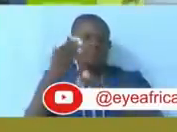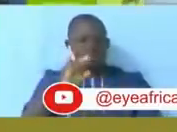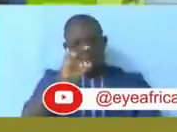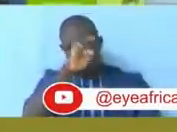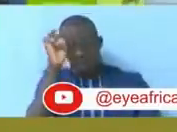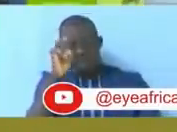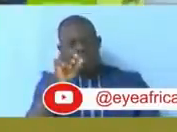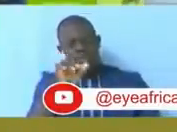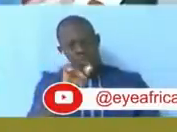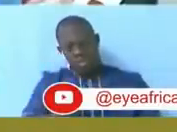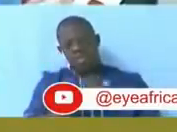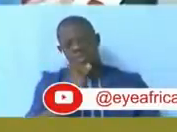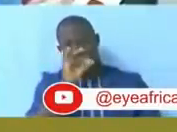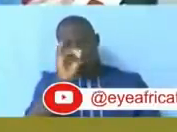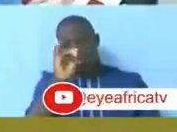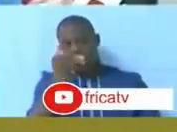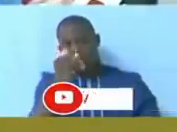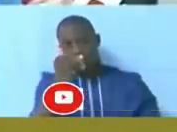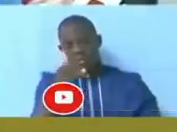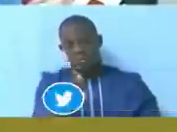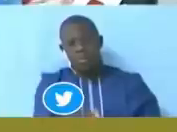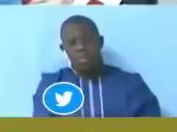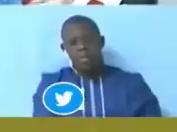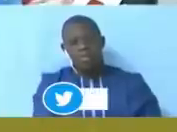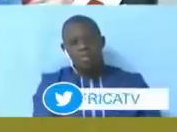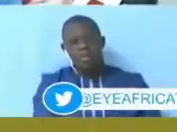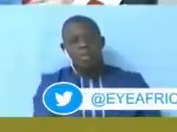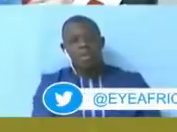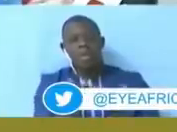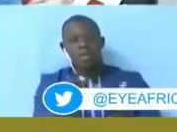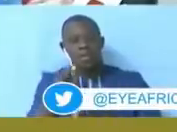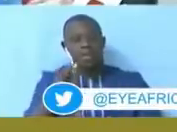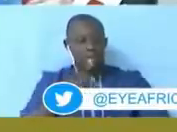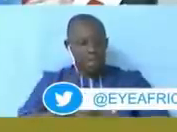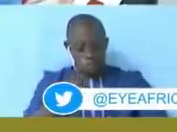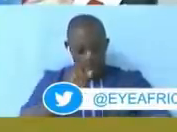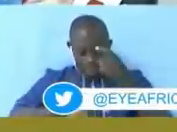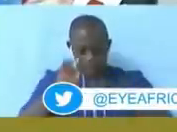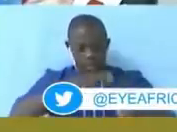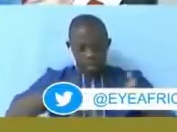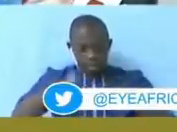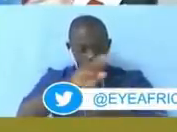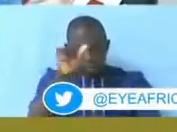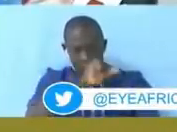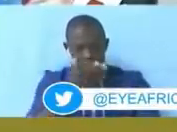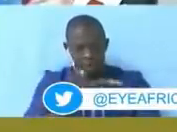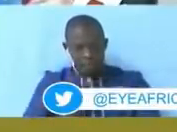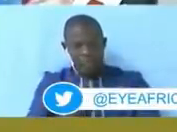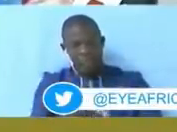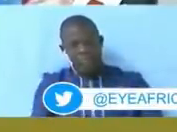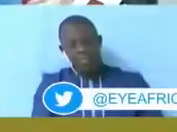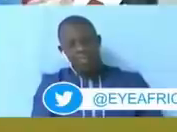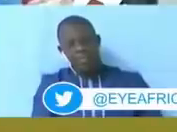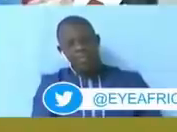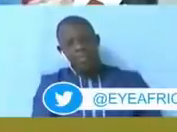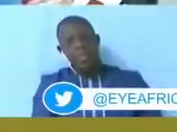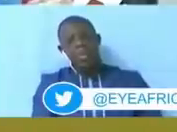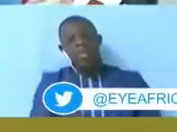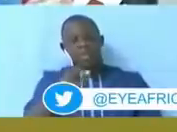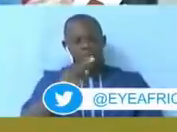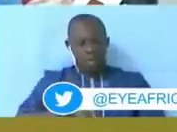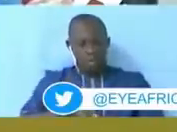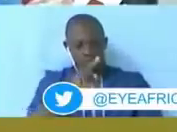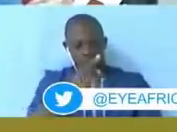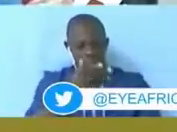fulanjang. Yes. And this time did you escape? Did you come Canada? Back? This time did you have a chance